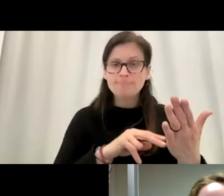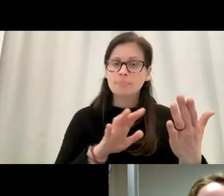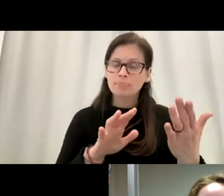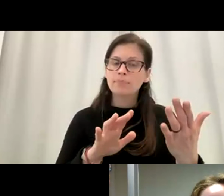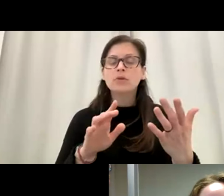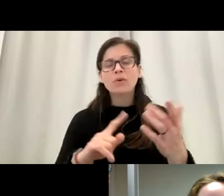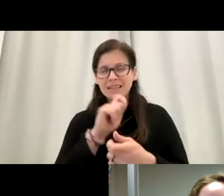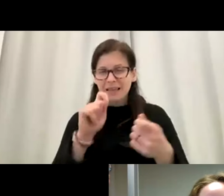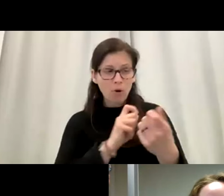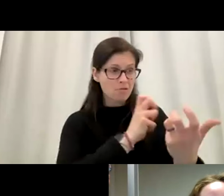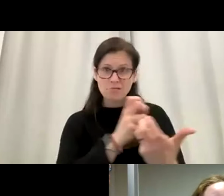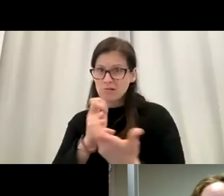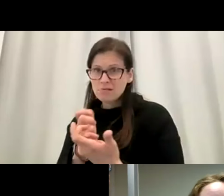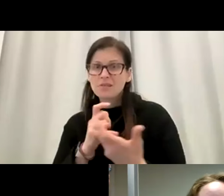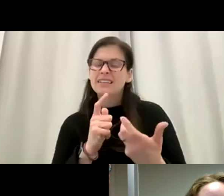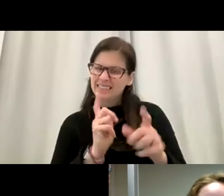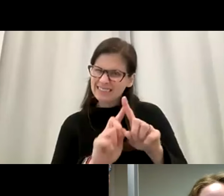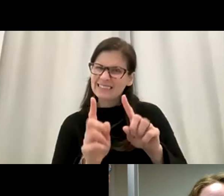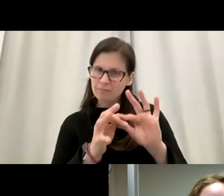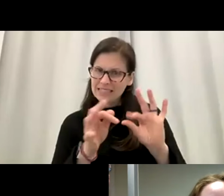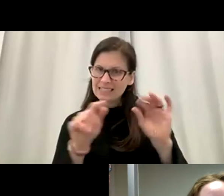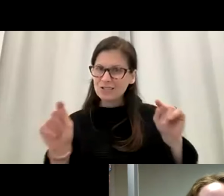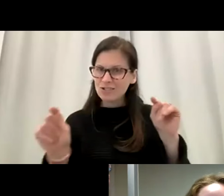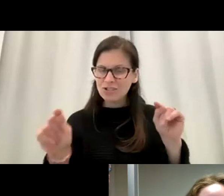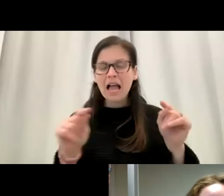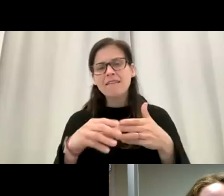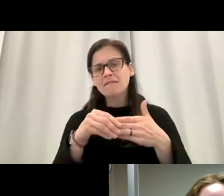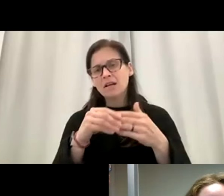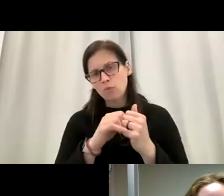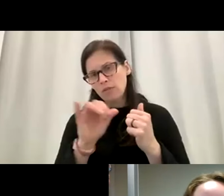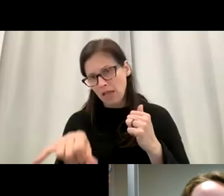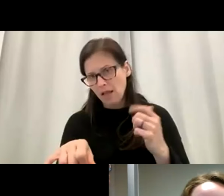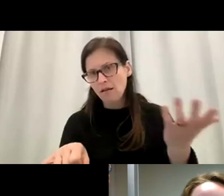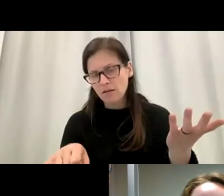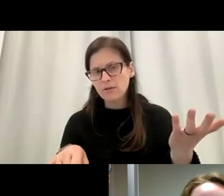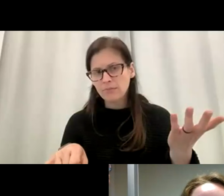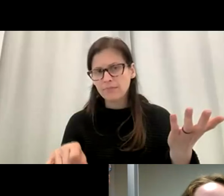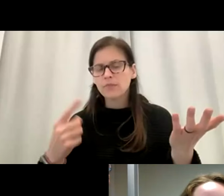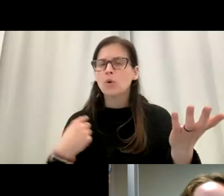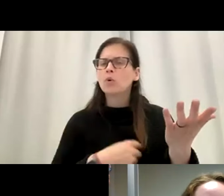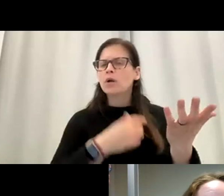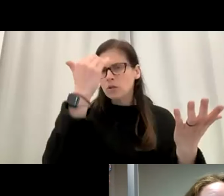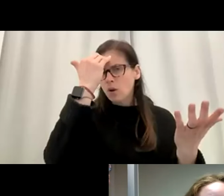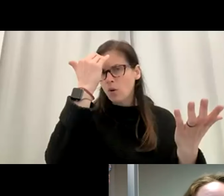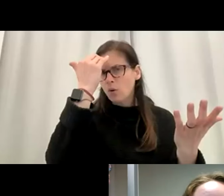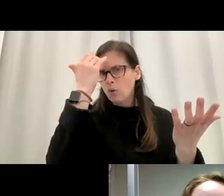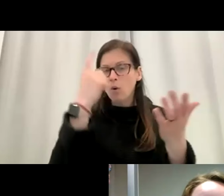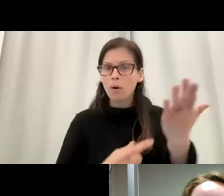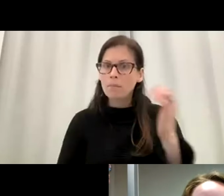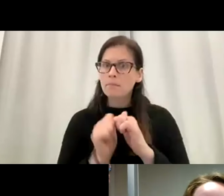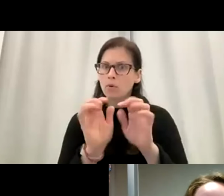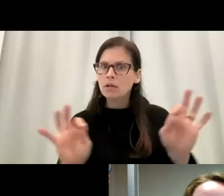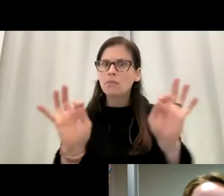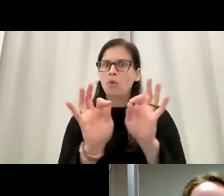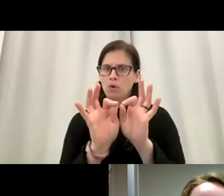Tailoring what your message is and being flexible with that. I think we all know what is most important to us to